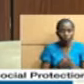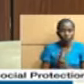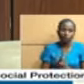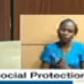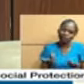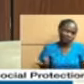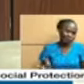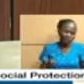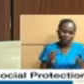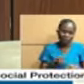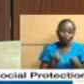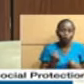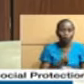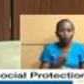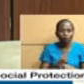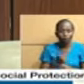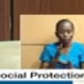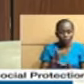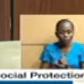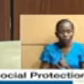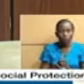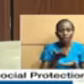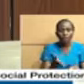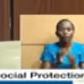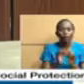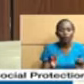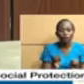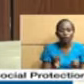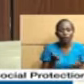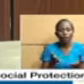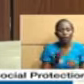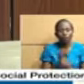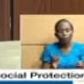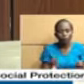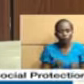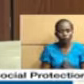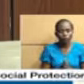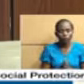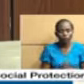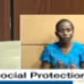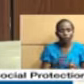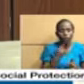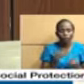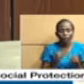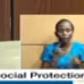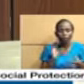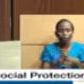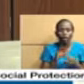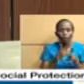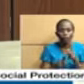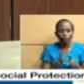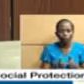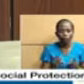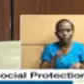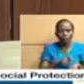irrelevant. They can't work because they are not even there. They are not available to catch people as they fall into poverty. So